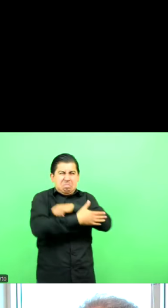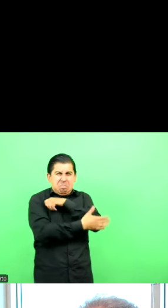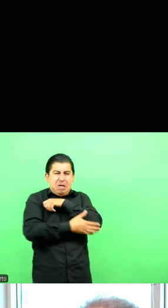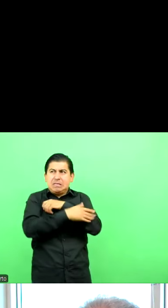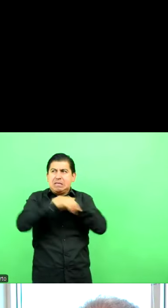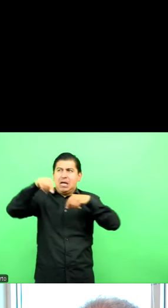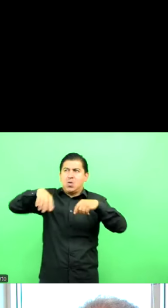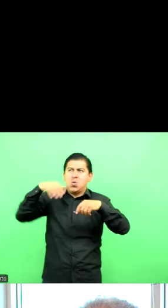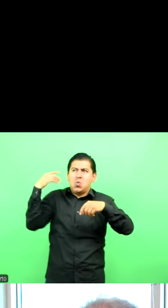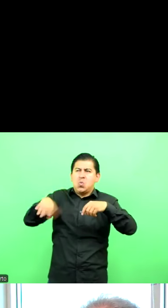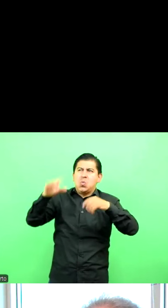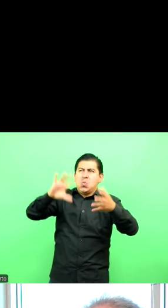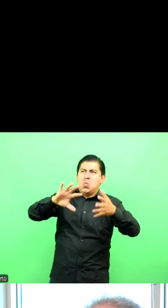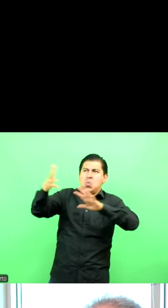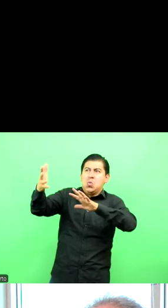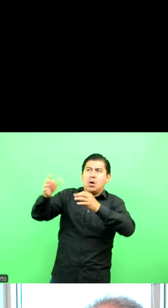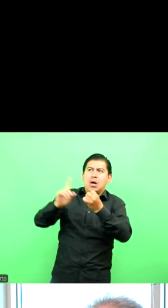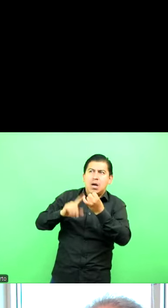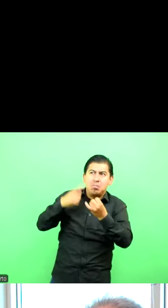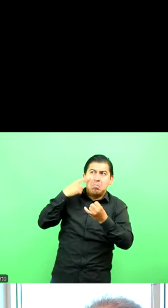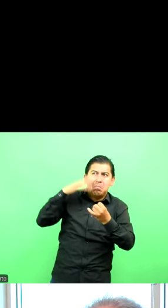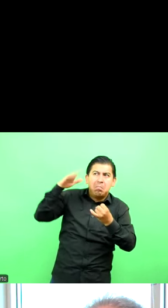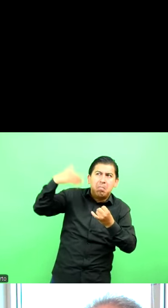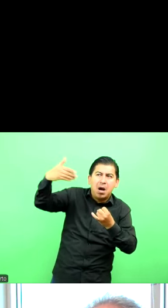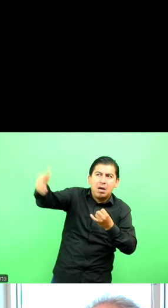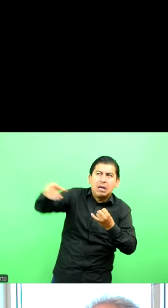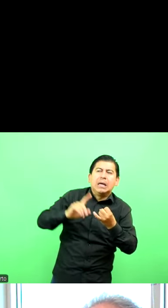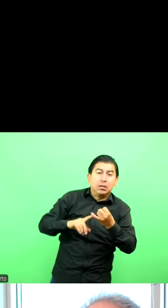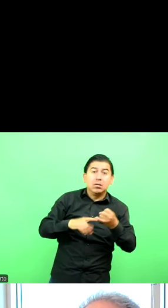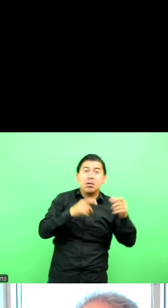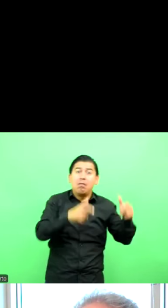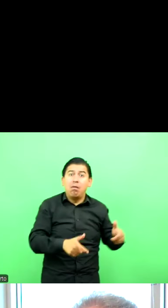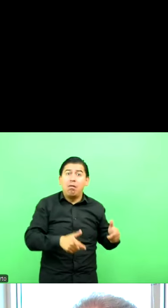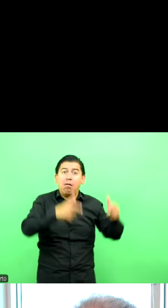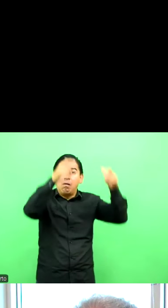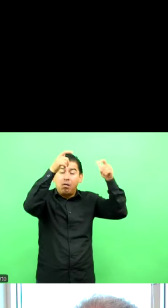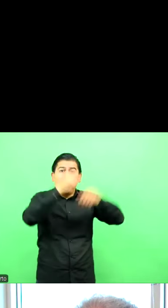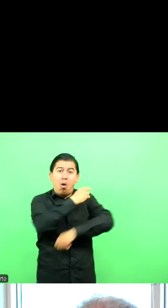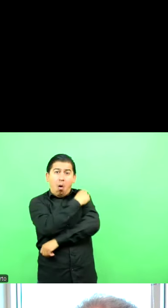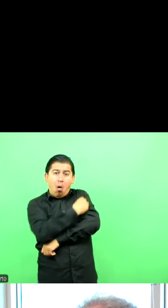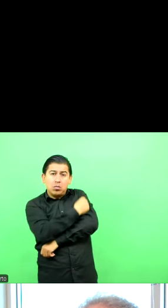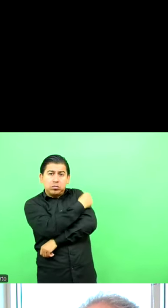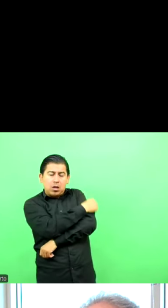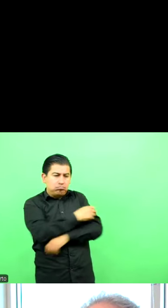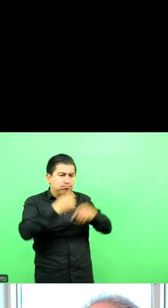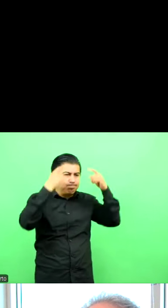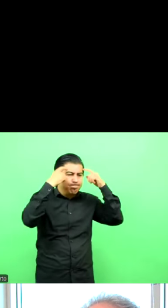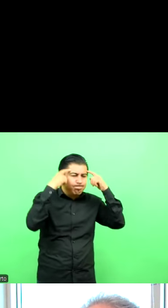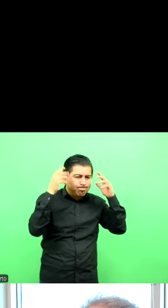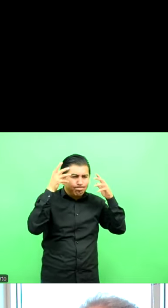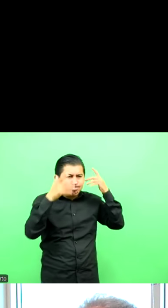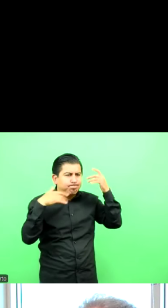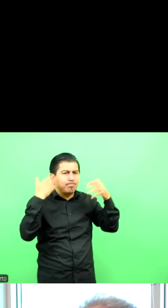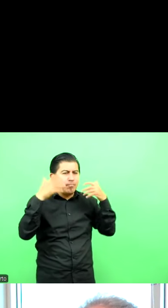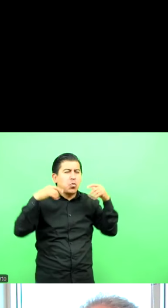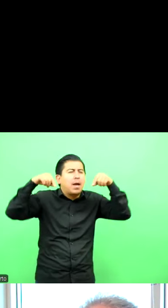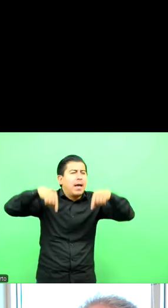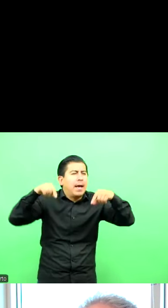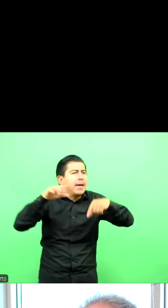the community. And based on this prioritization, we prioritize those risks. And many of